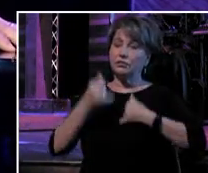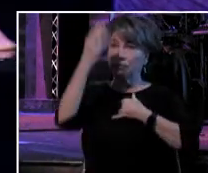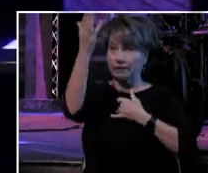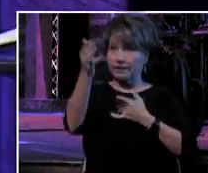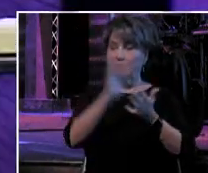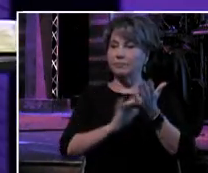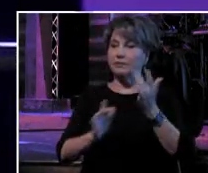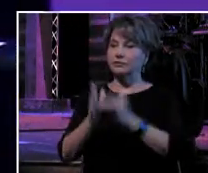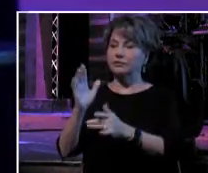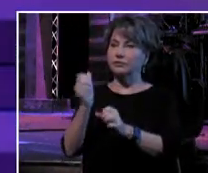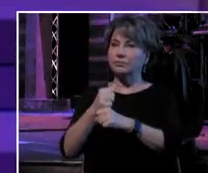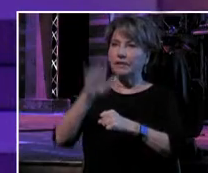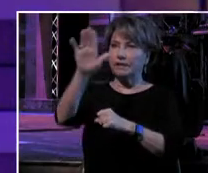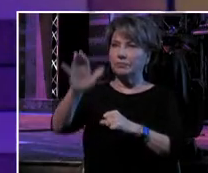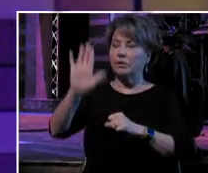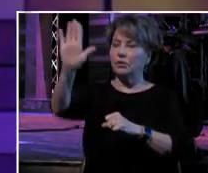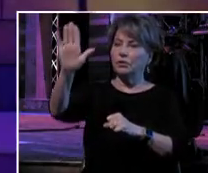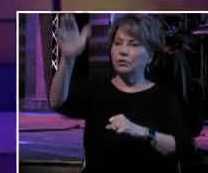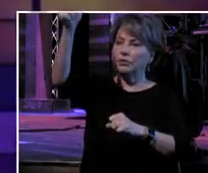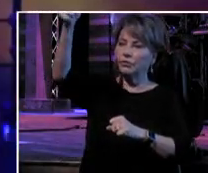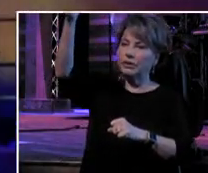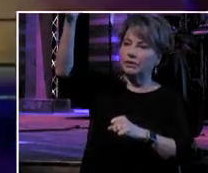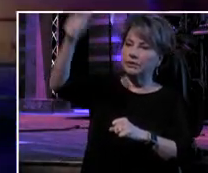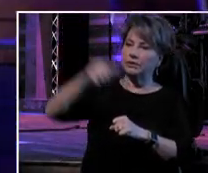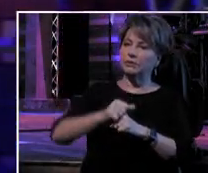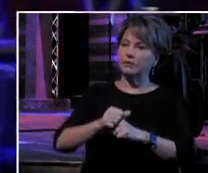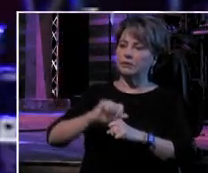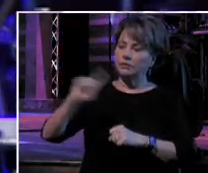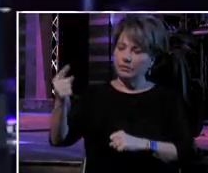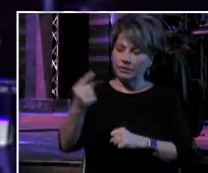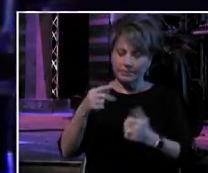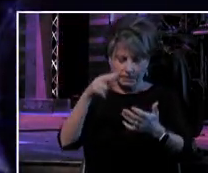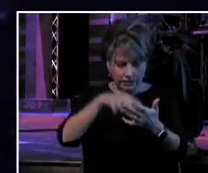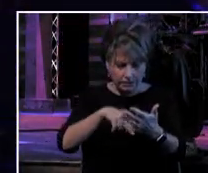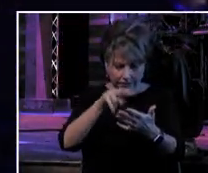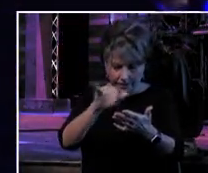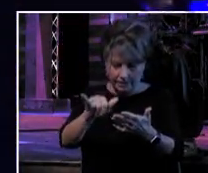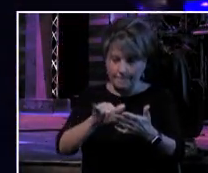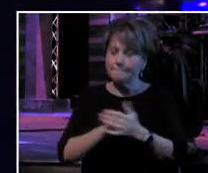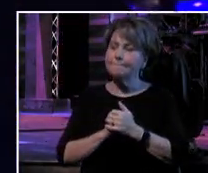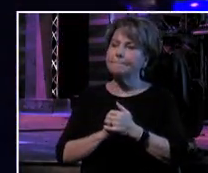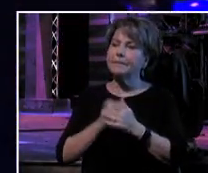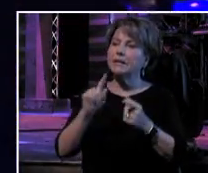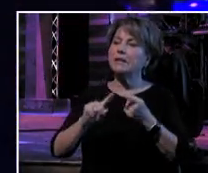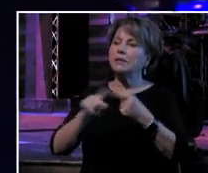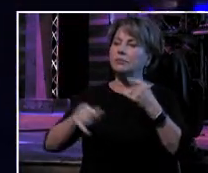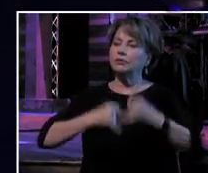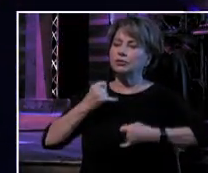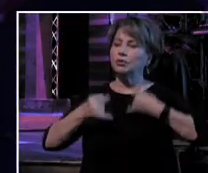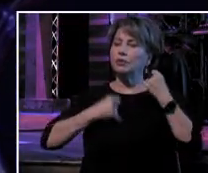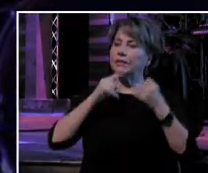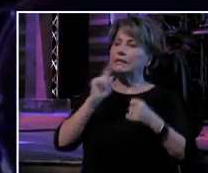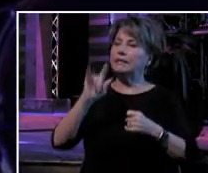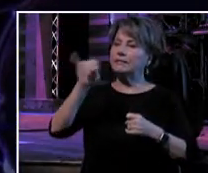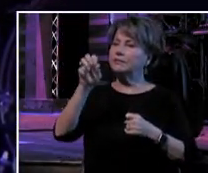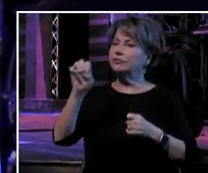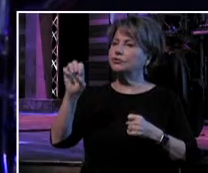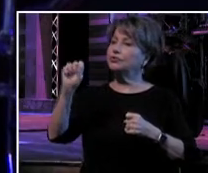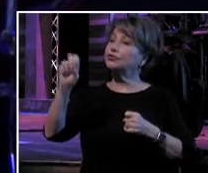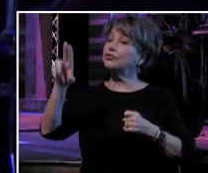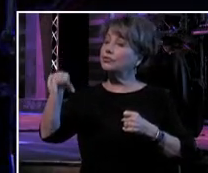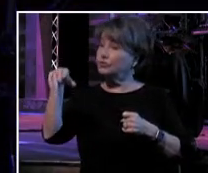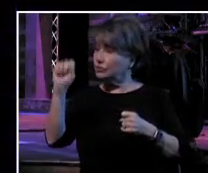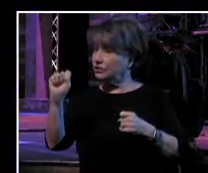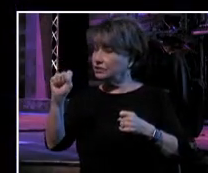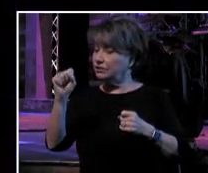to make him greater. So we come back to this thing, that when your joy is Jesus, you discover purpose